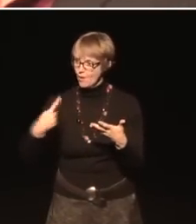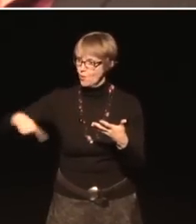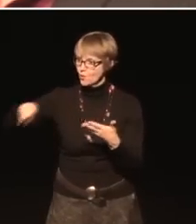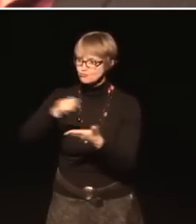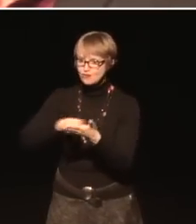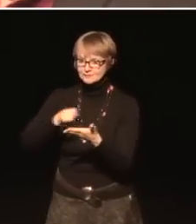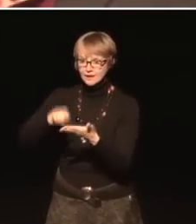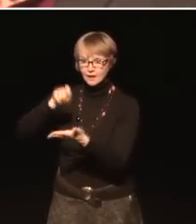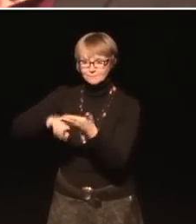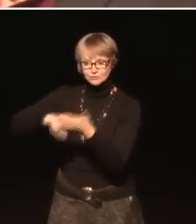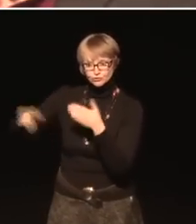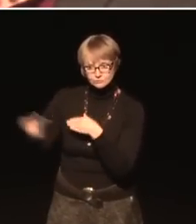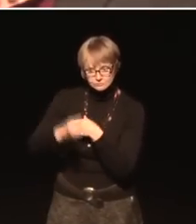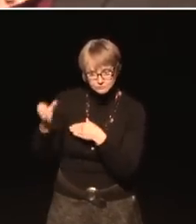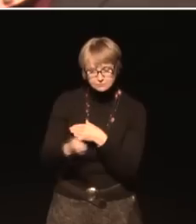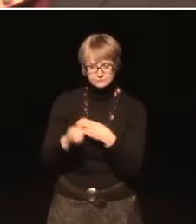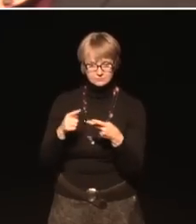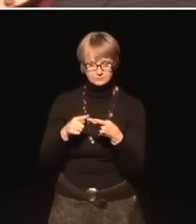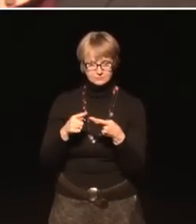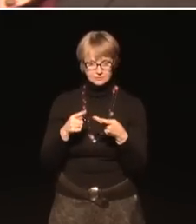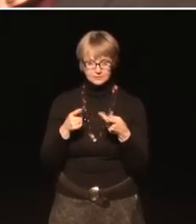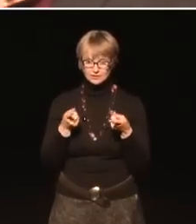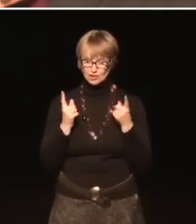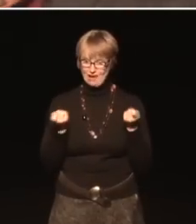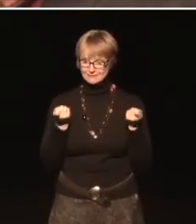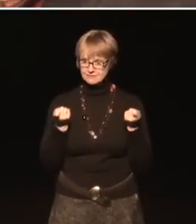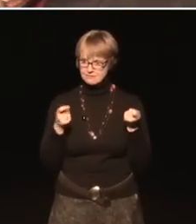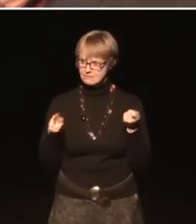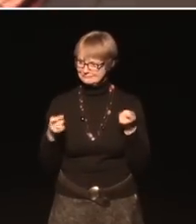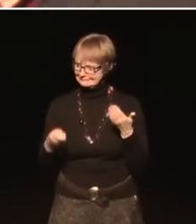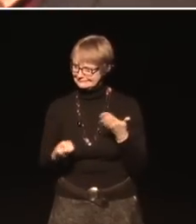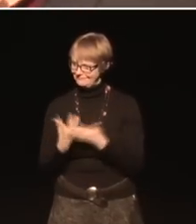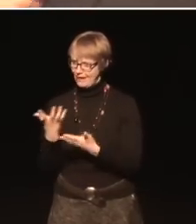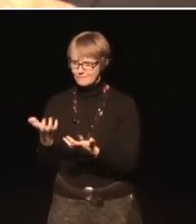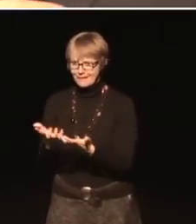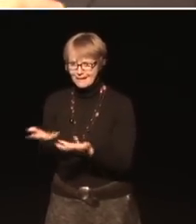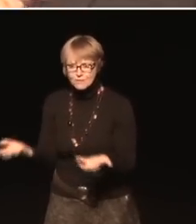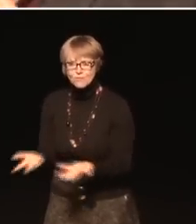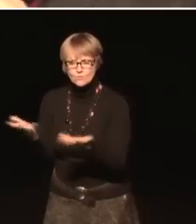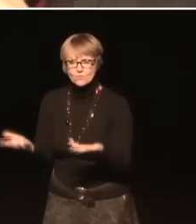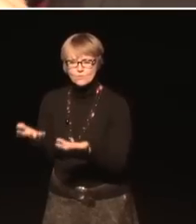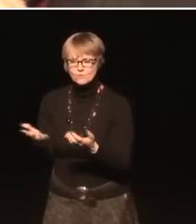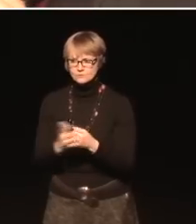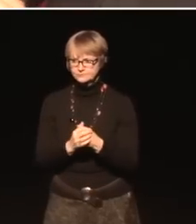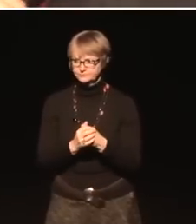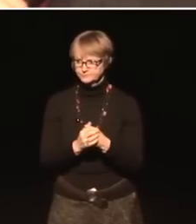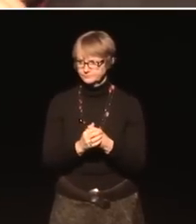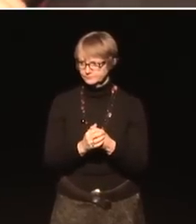And how do we develop directors to take on those big stages? With writers in particular, there's one little initiative that we're doing...